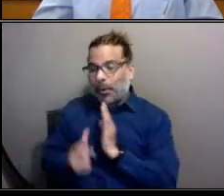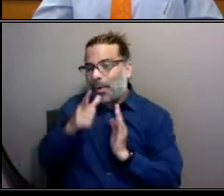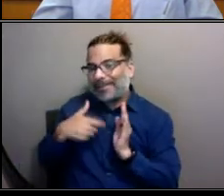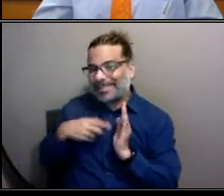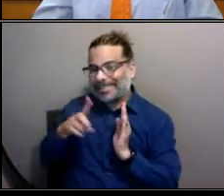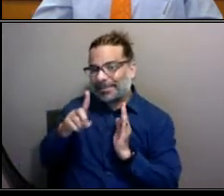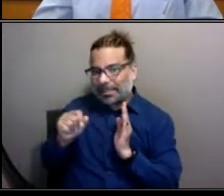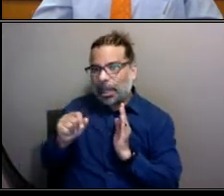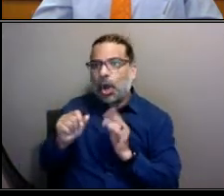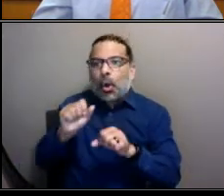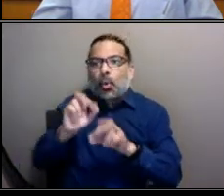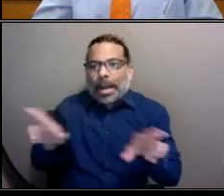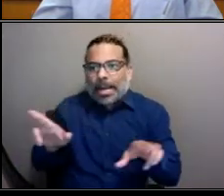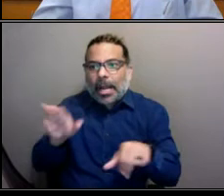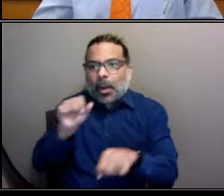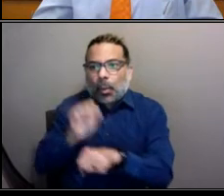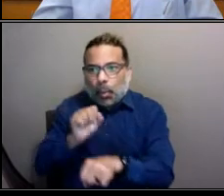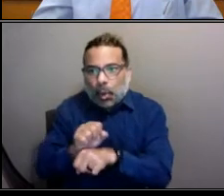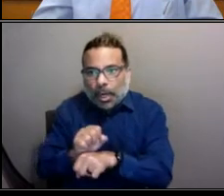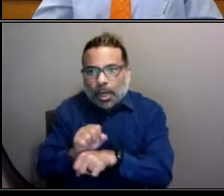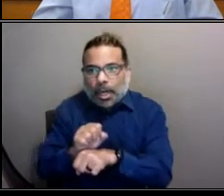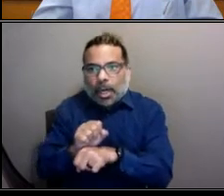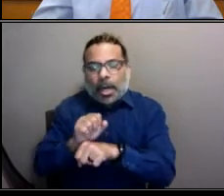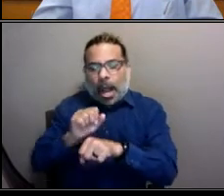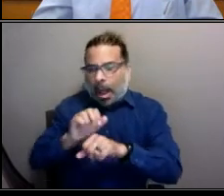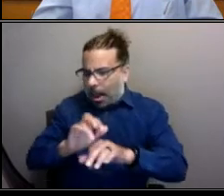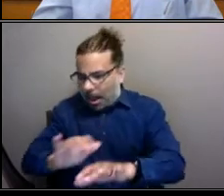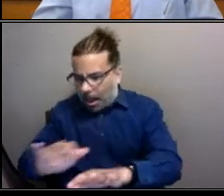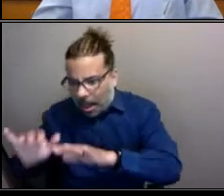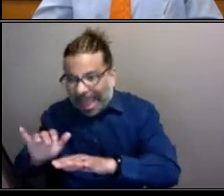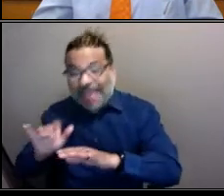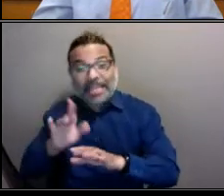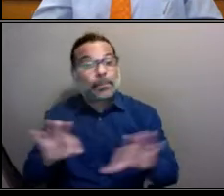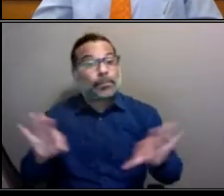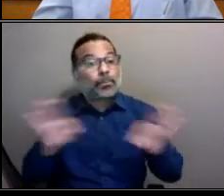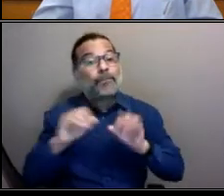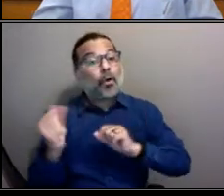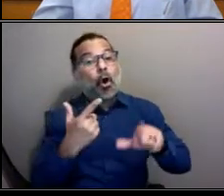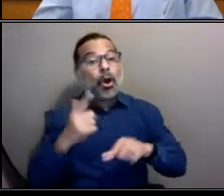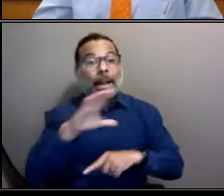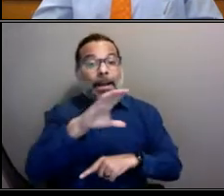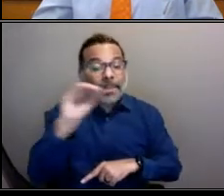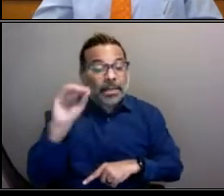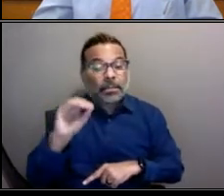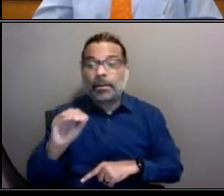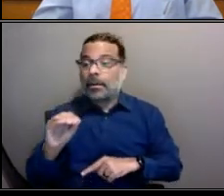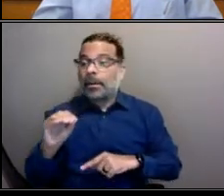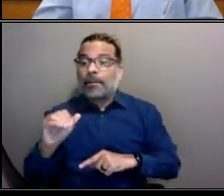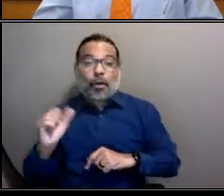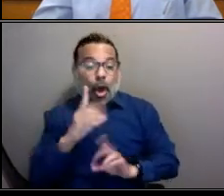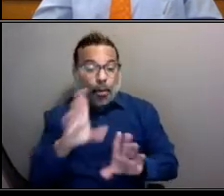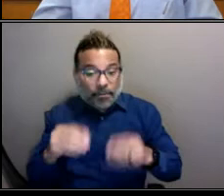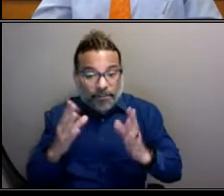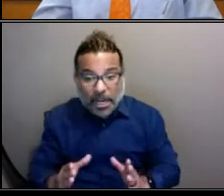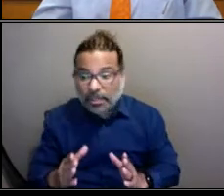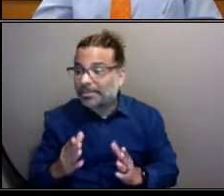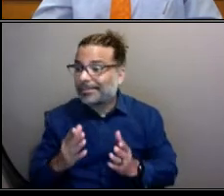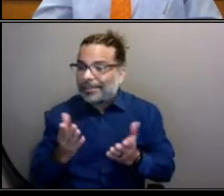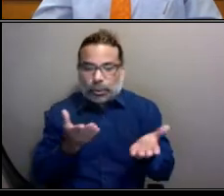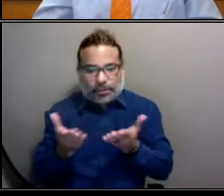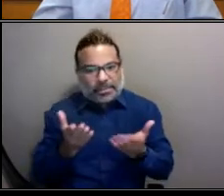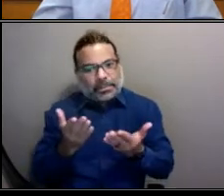that are workforce ready and growing and earning power. That matters to all employers. that matters to all providers and goods and services looking